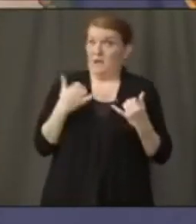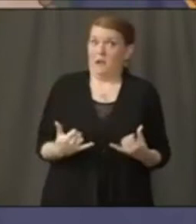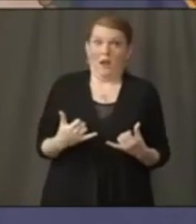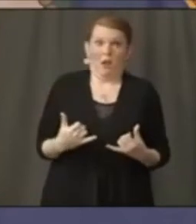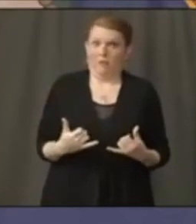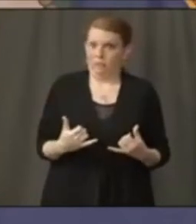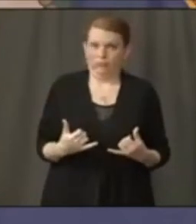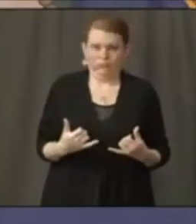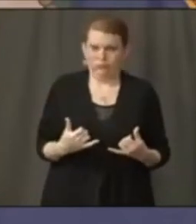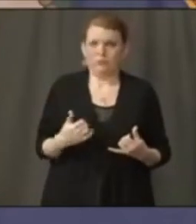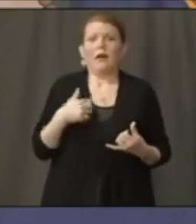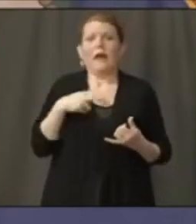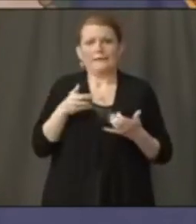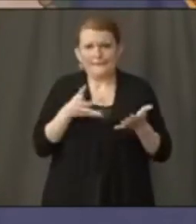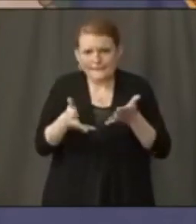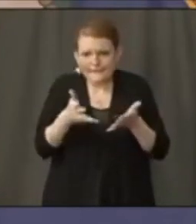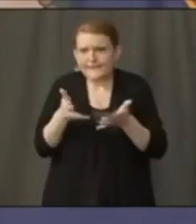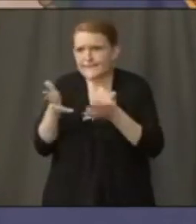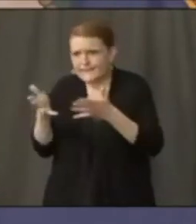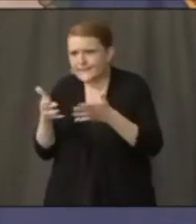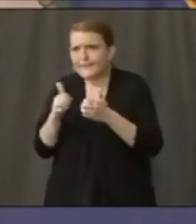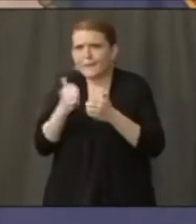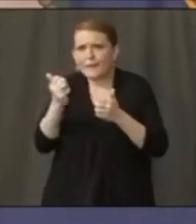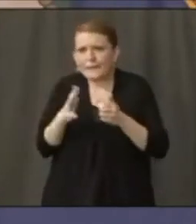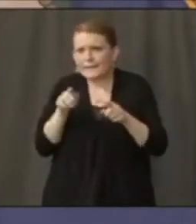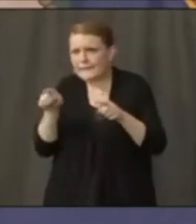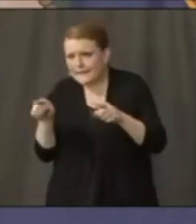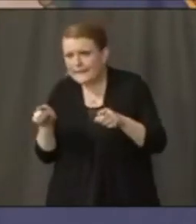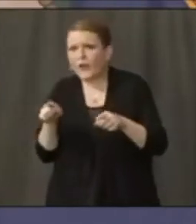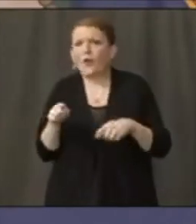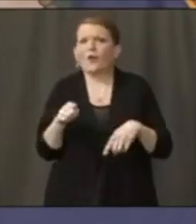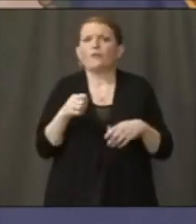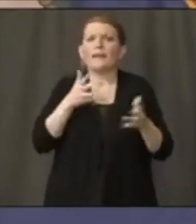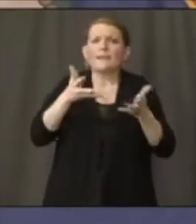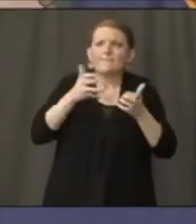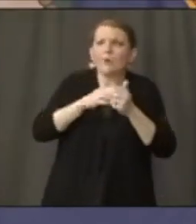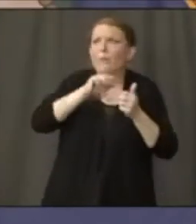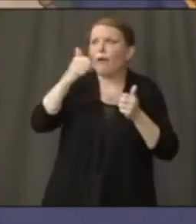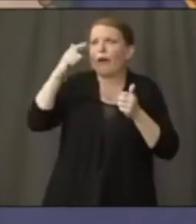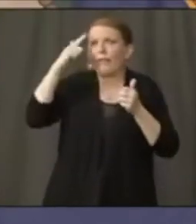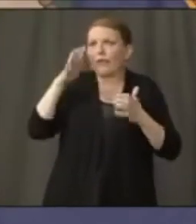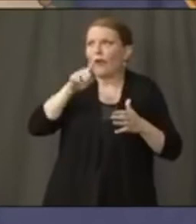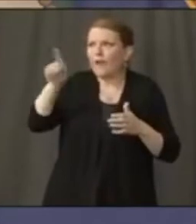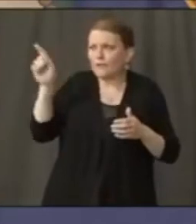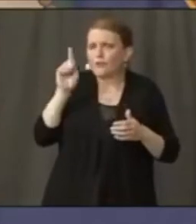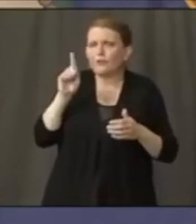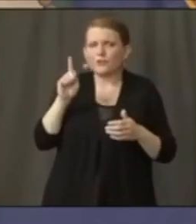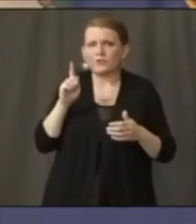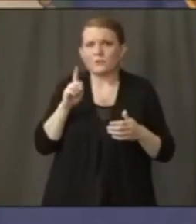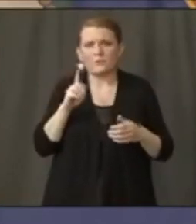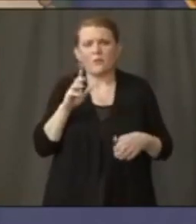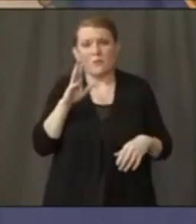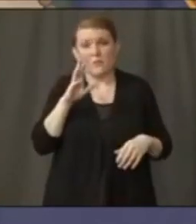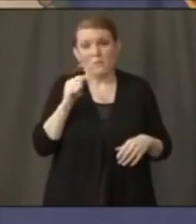governors, but right now it does seem to me that restaurants are a big piece of casino